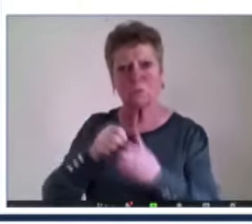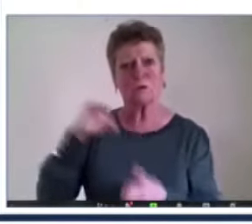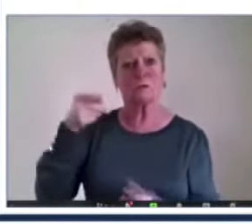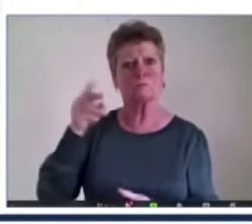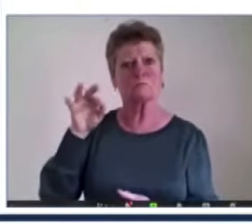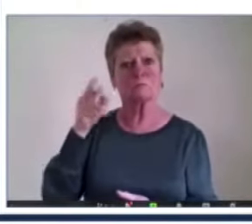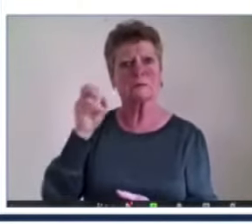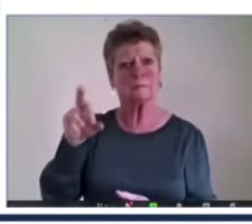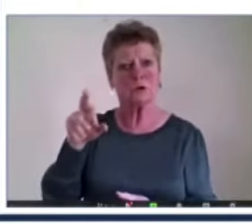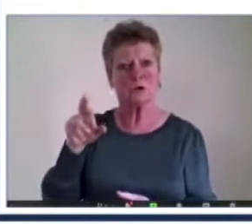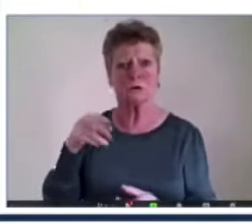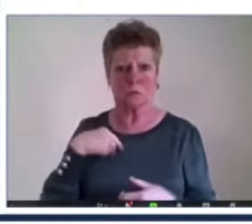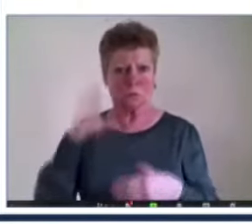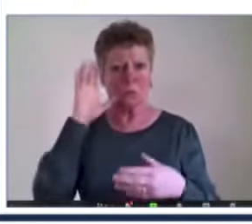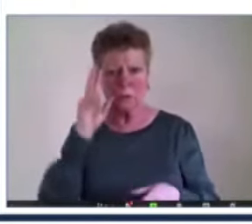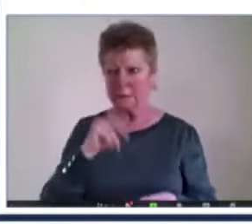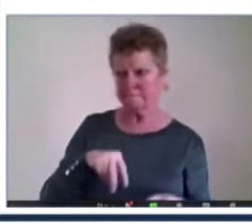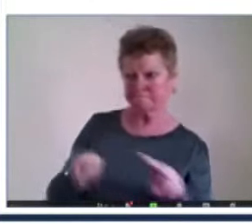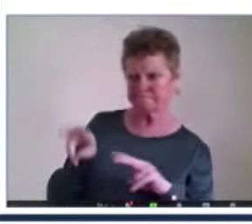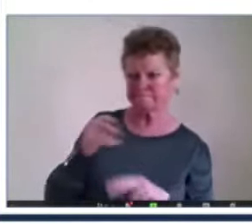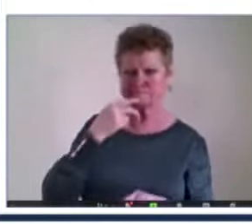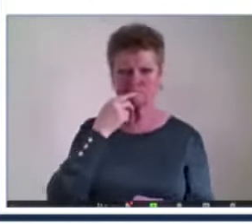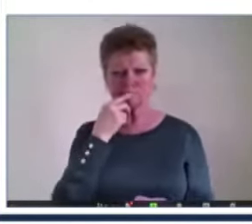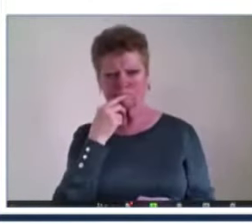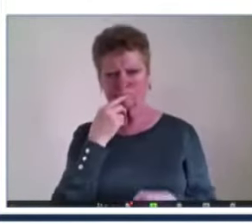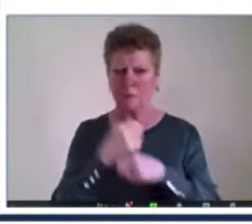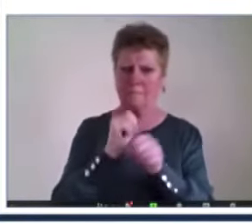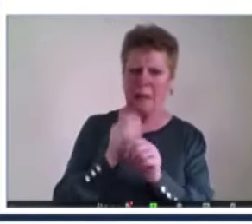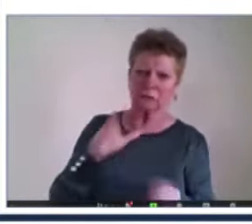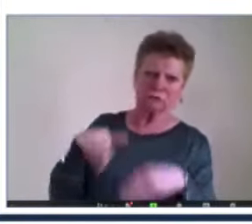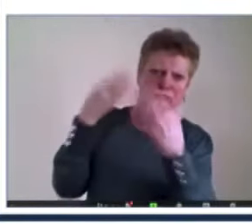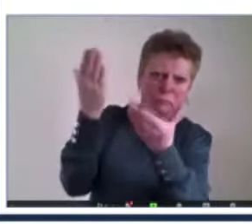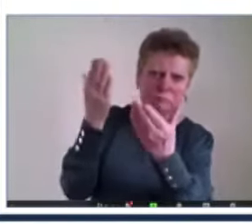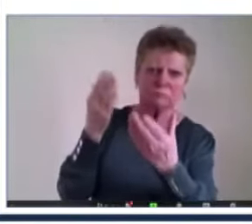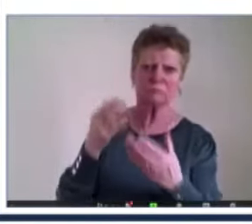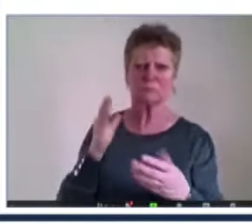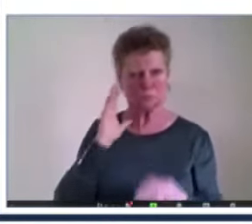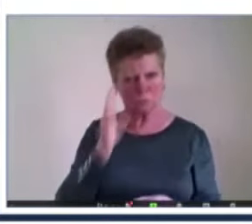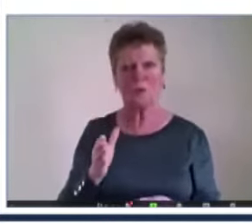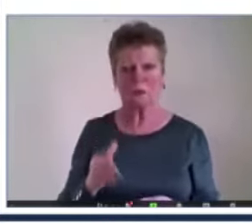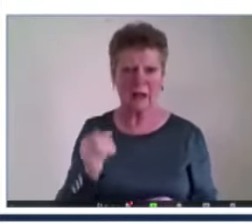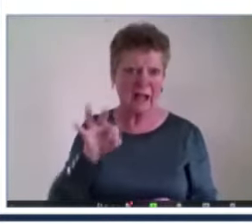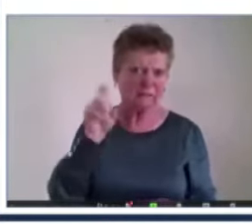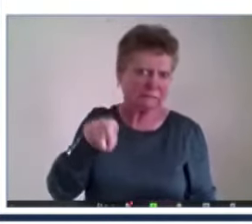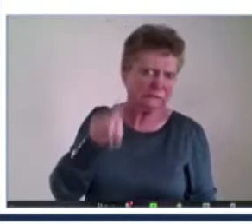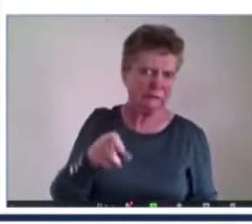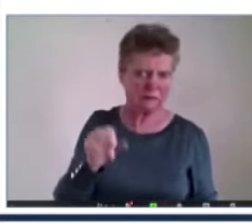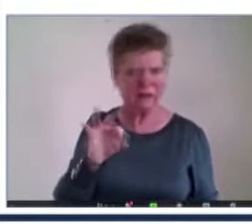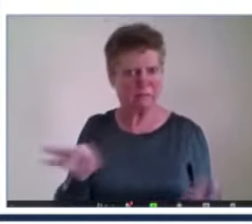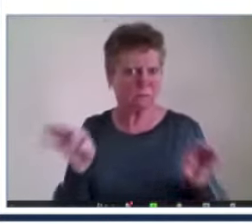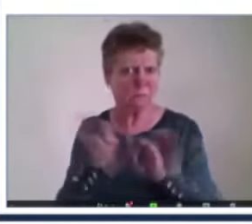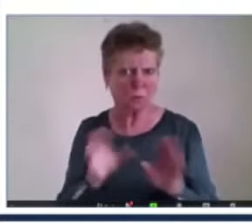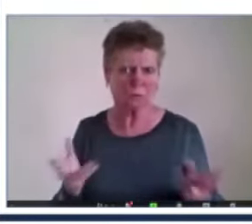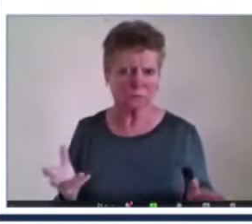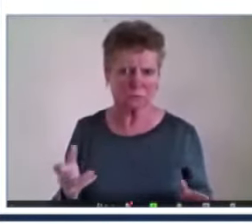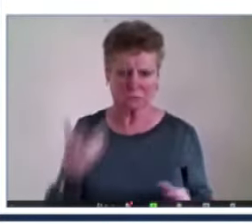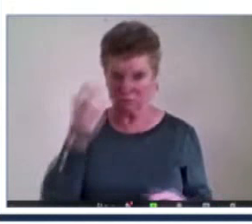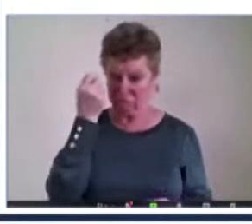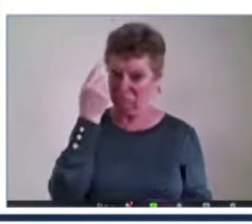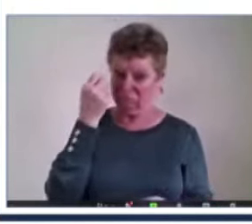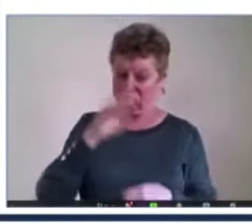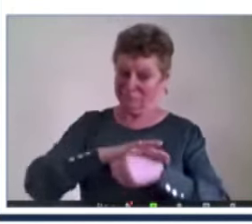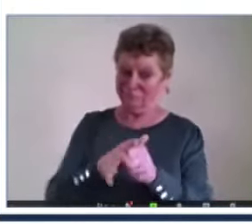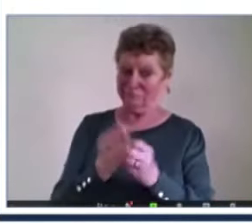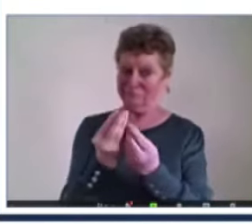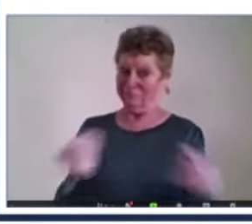bring forward our assessment of that and our recommendations as necessary. As I said, we're not out of the pandemic yet, so